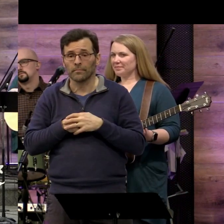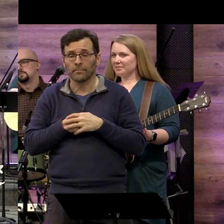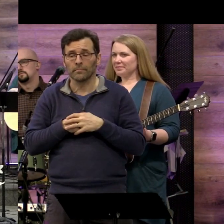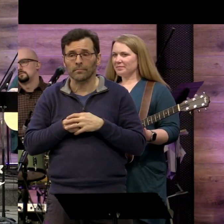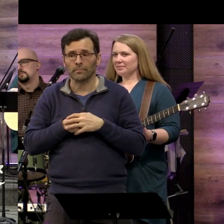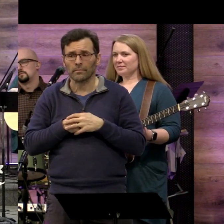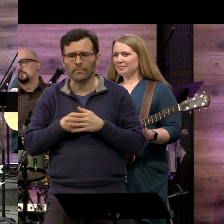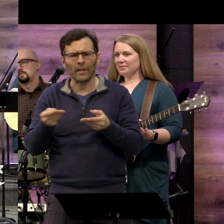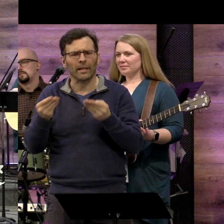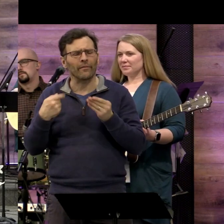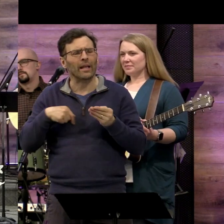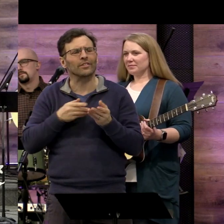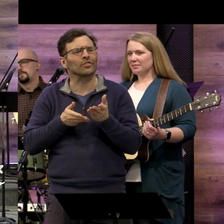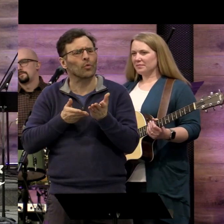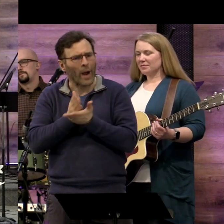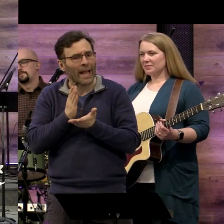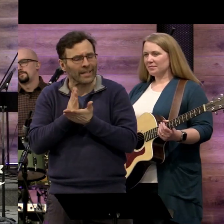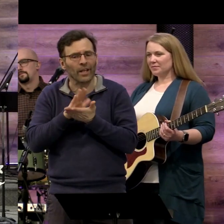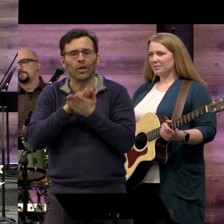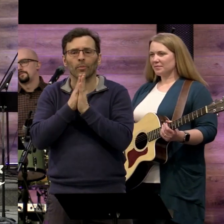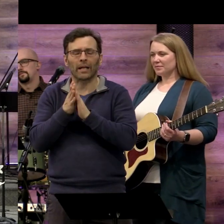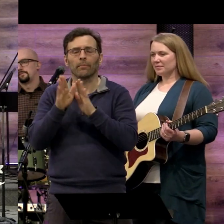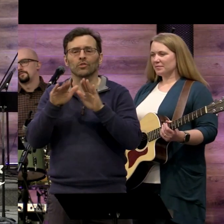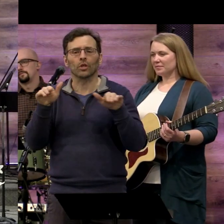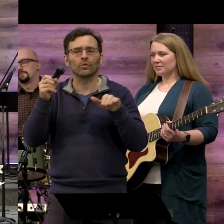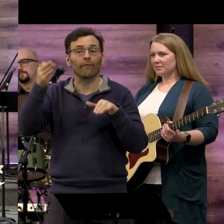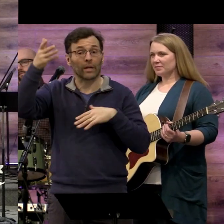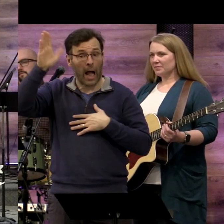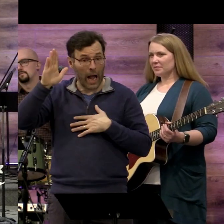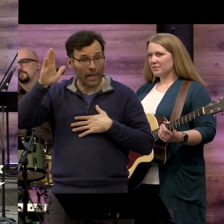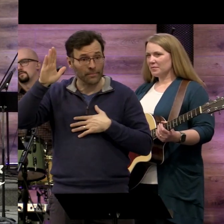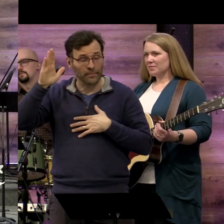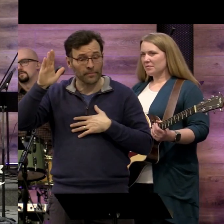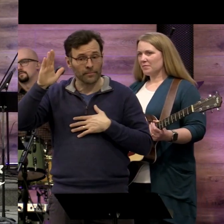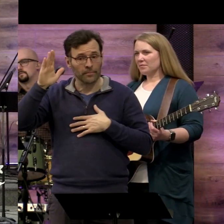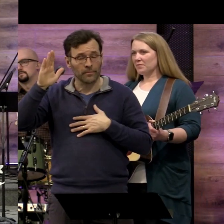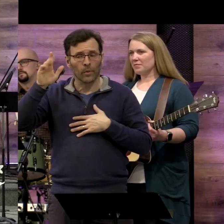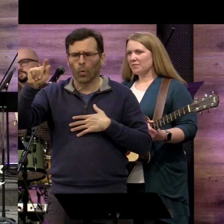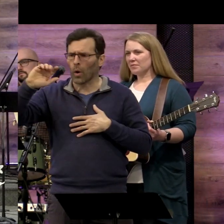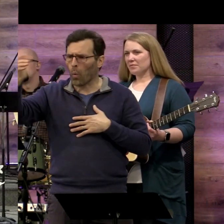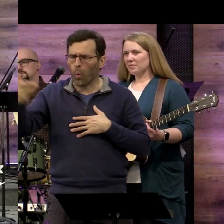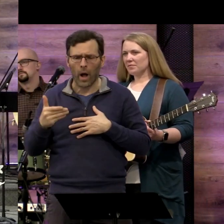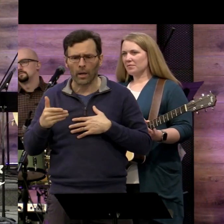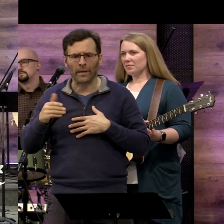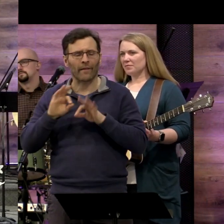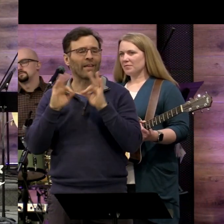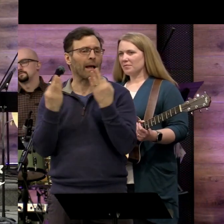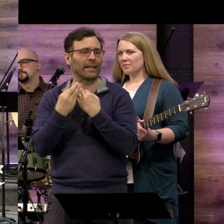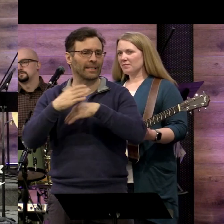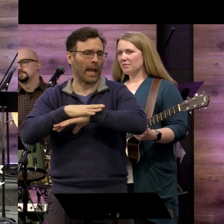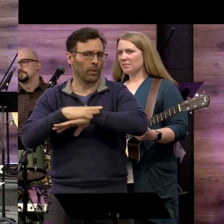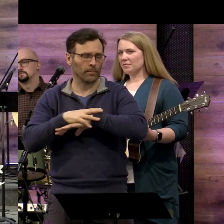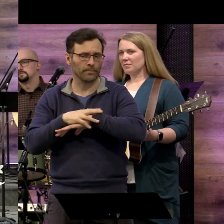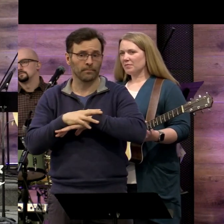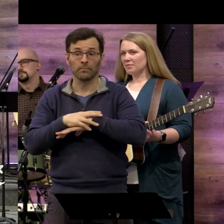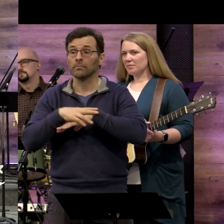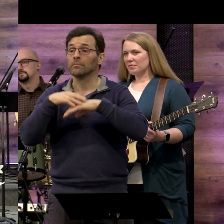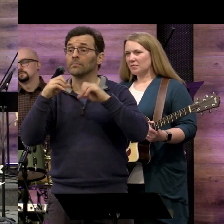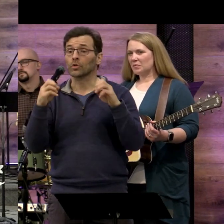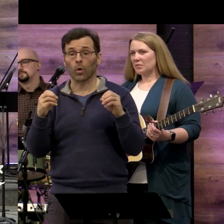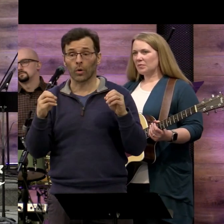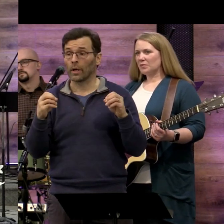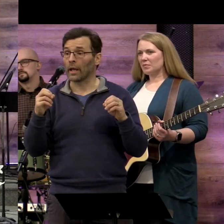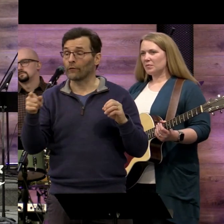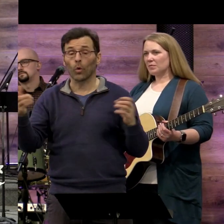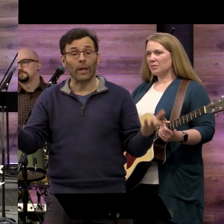giving us the right to become children of God, who are welcome at the family table. So,